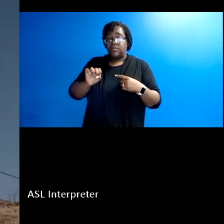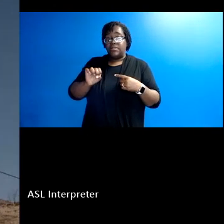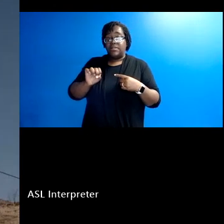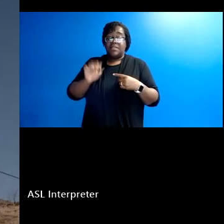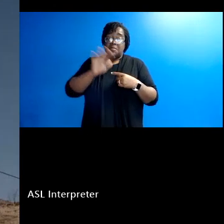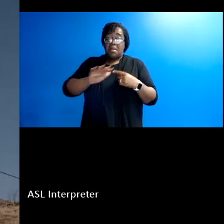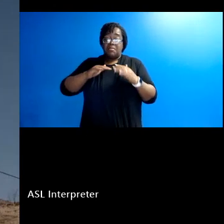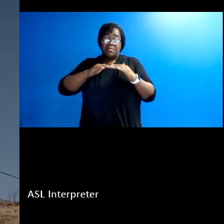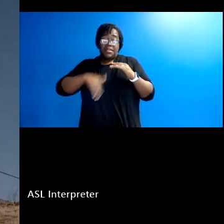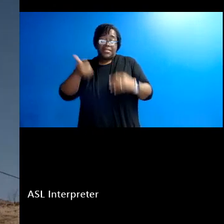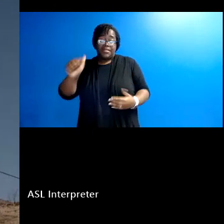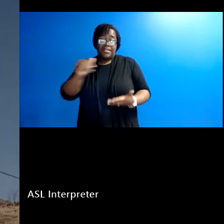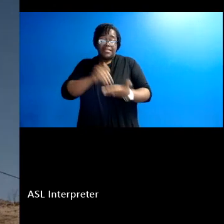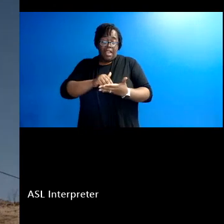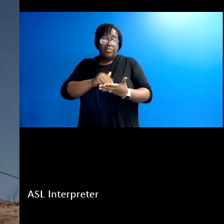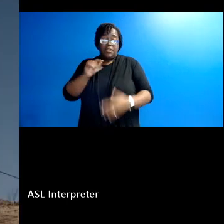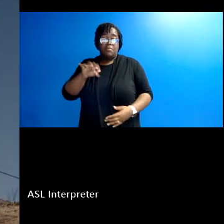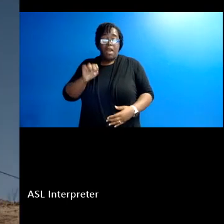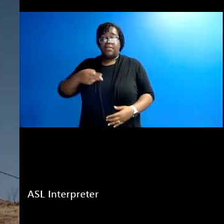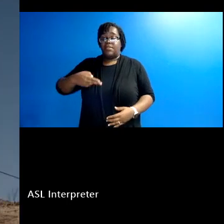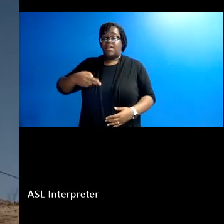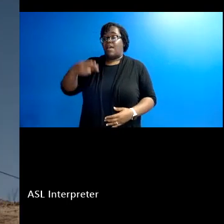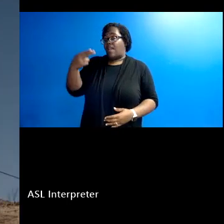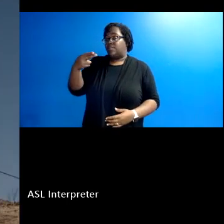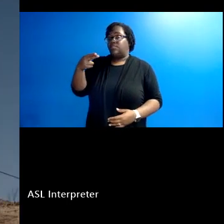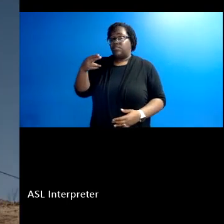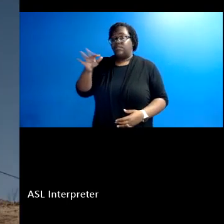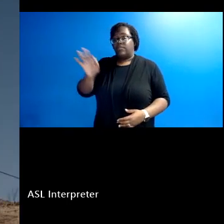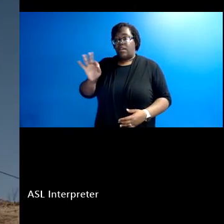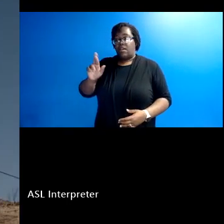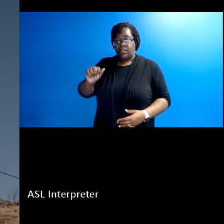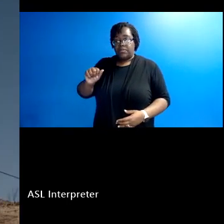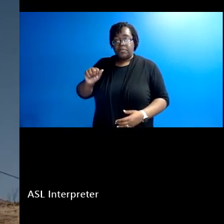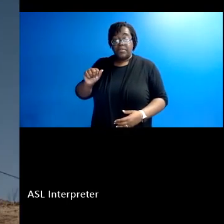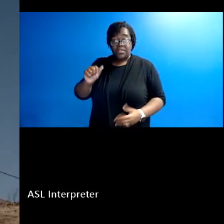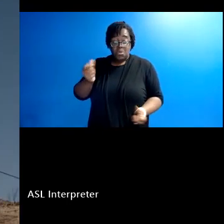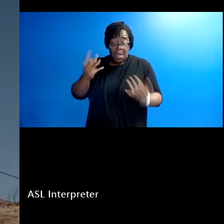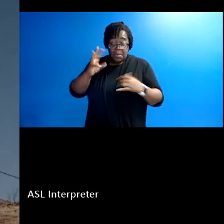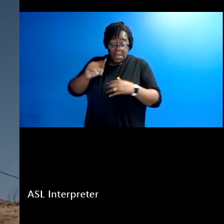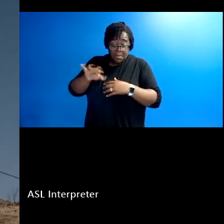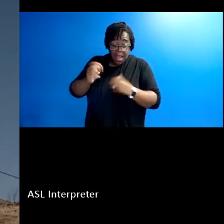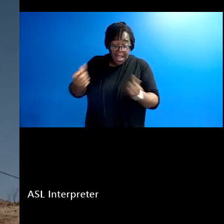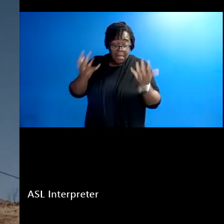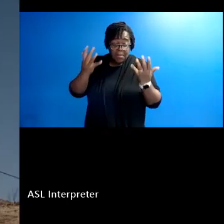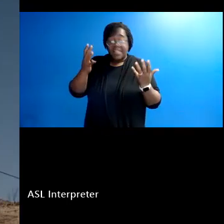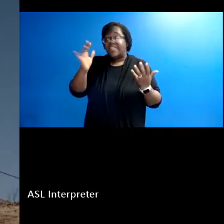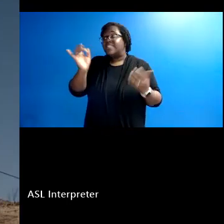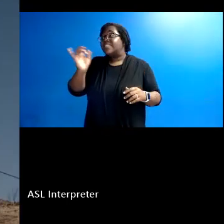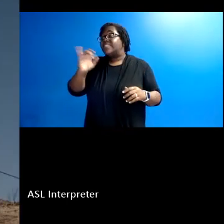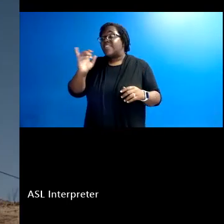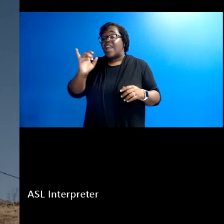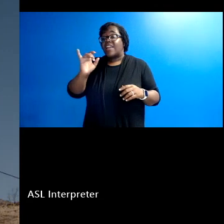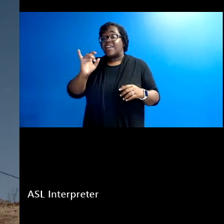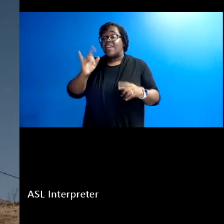10,000 miles that we have in our high fire areas. So to put this in perspective of how many miles this is like flying from Los